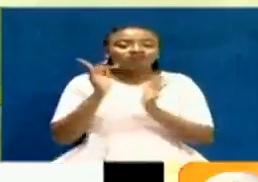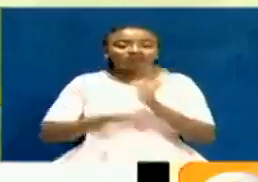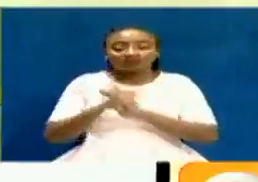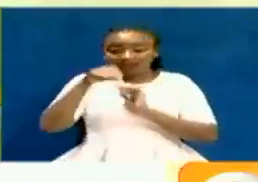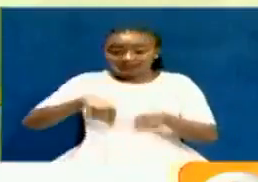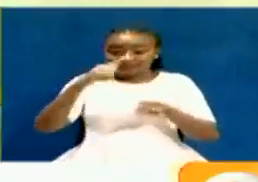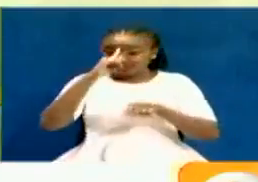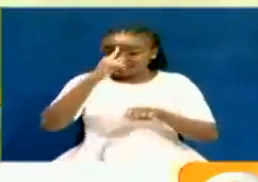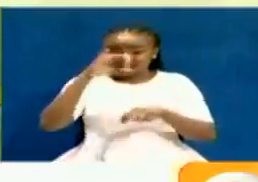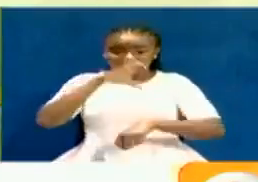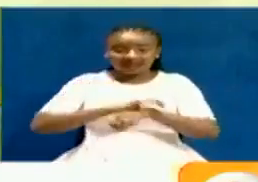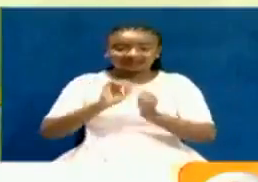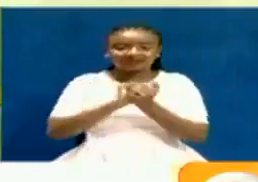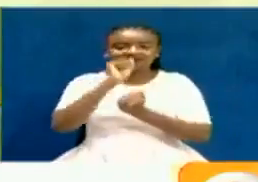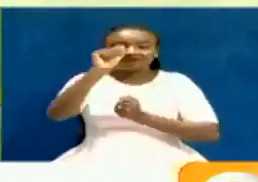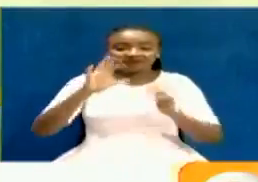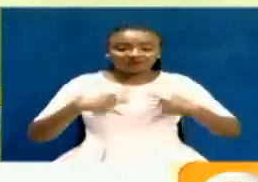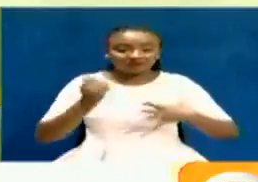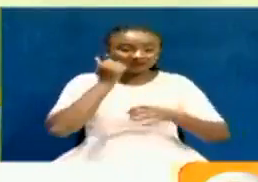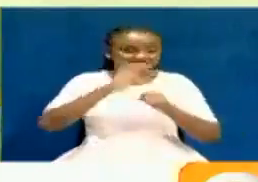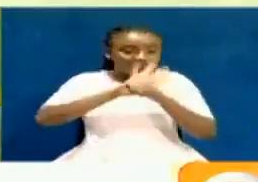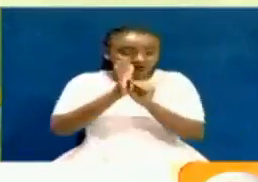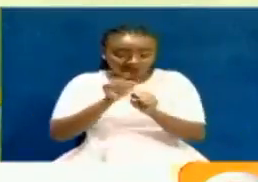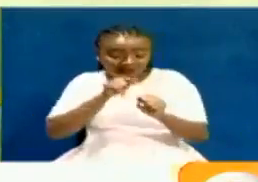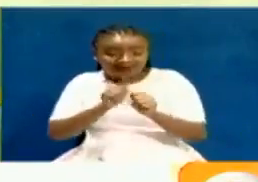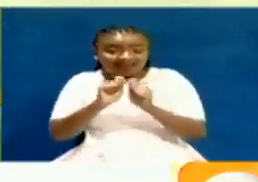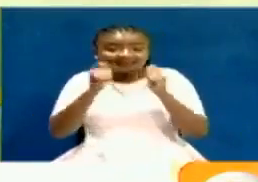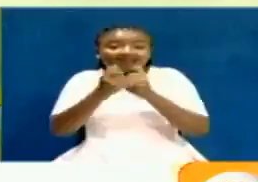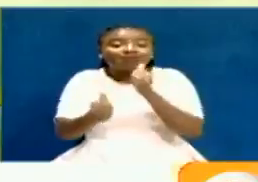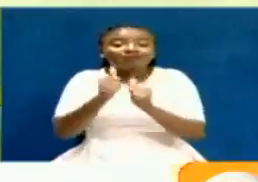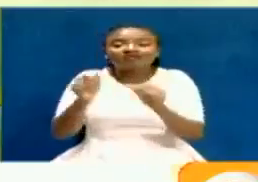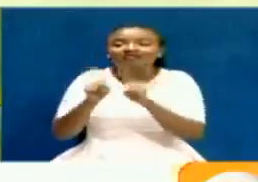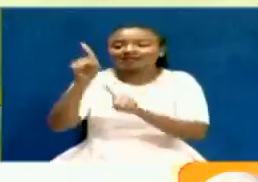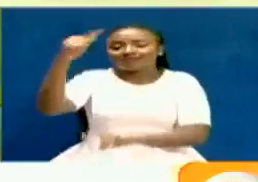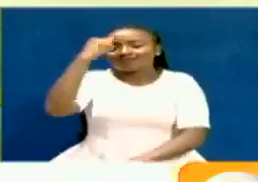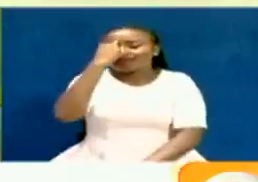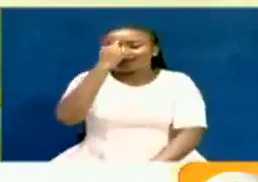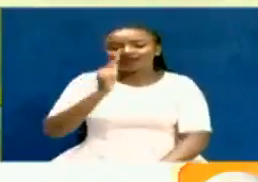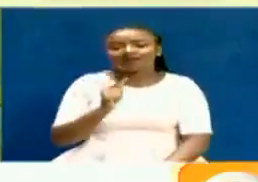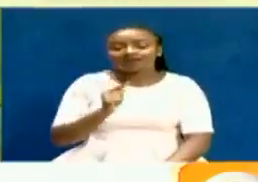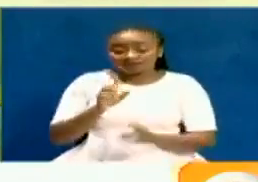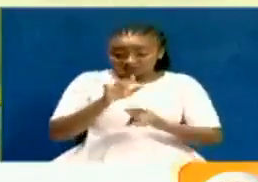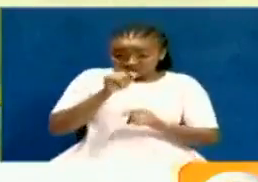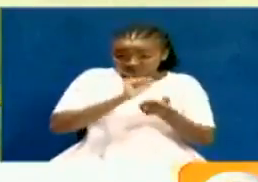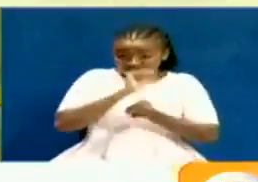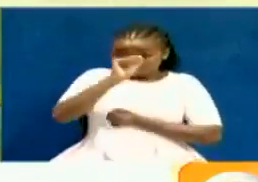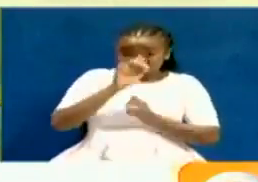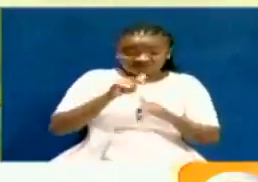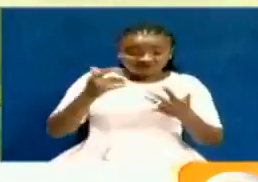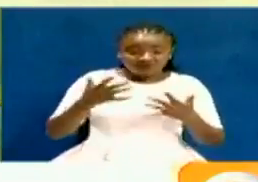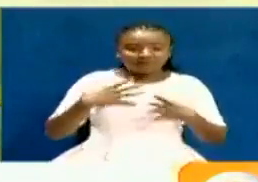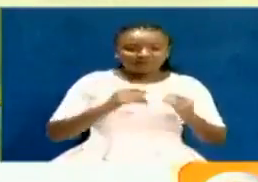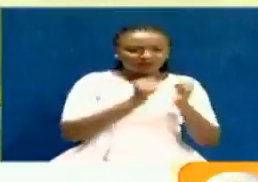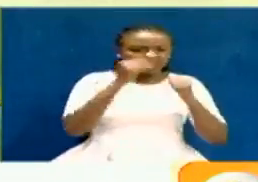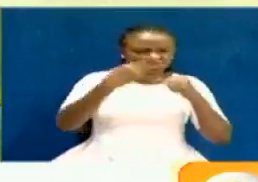Kenya has recorded 15 more COVID-19 cases of a variant which was first detected in India. The 15 were from the 18 positive